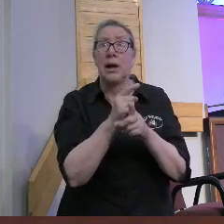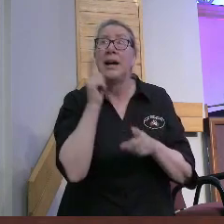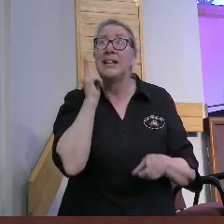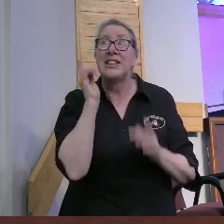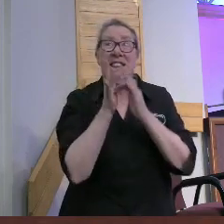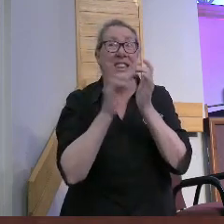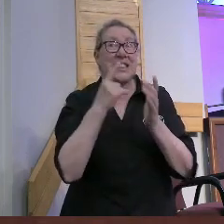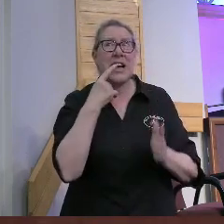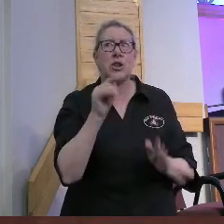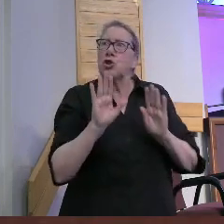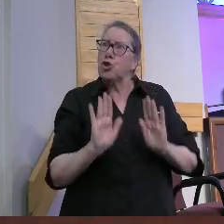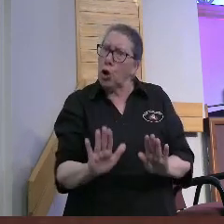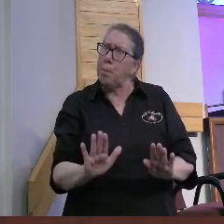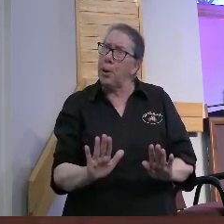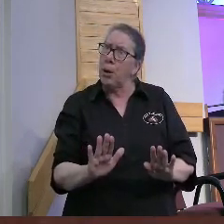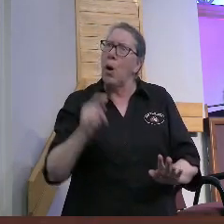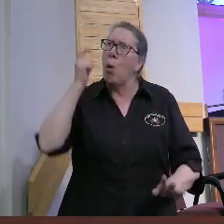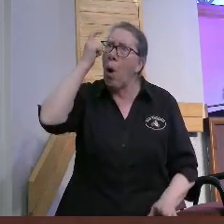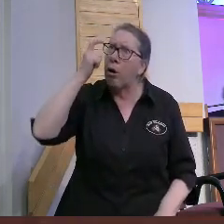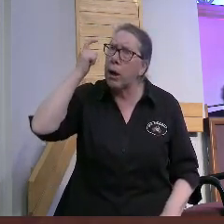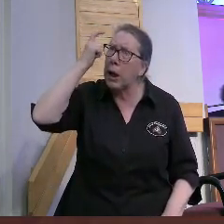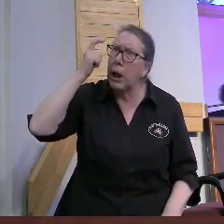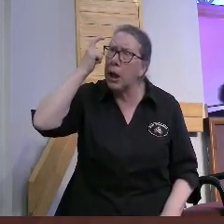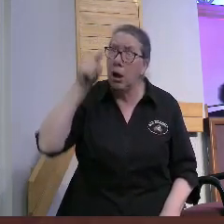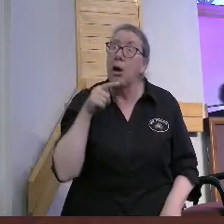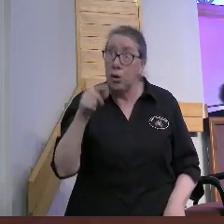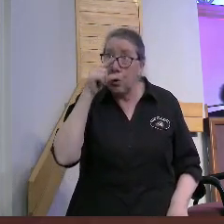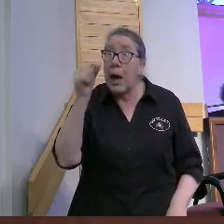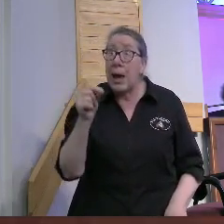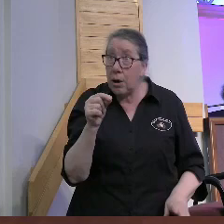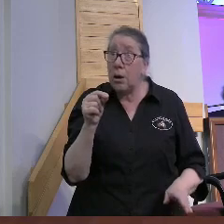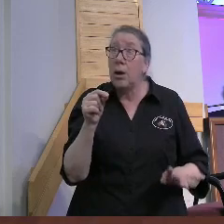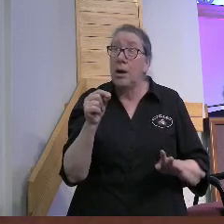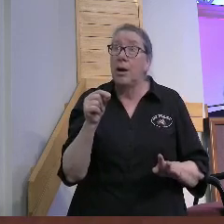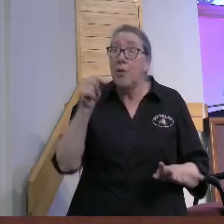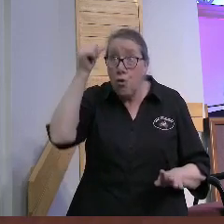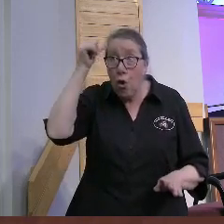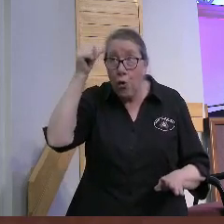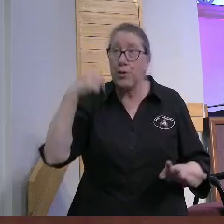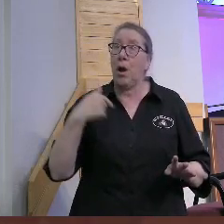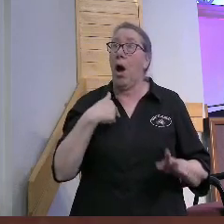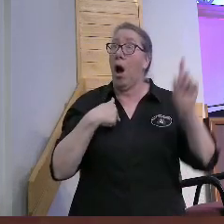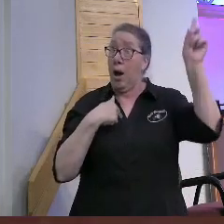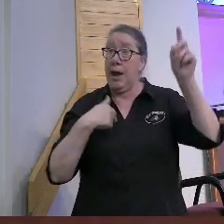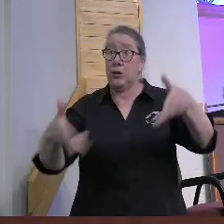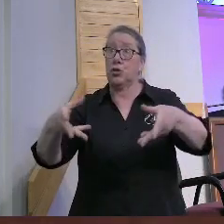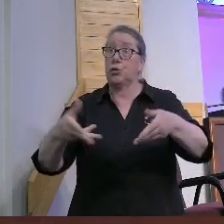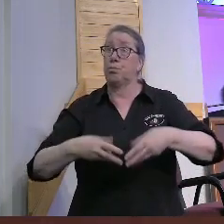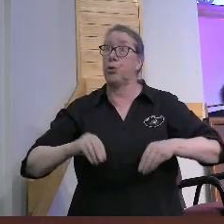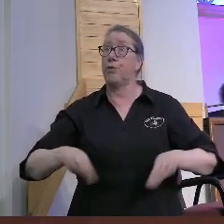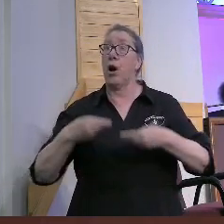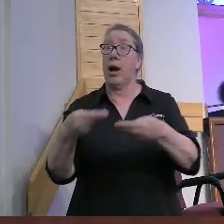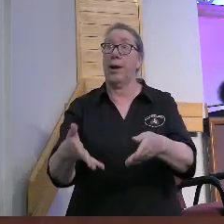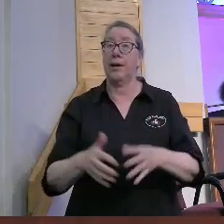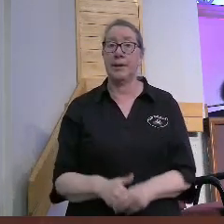it. Don't have faith in me. You can do it. I'm going to provide. Matthew chapter 4, verse 6 and 7 says, we read it at